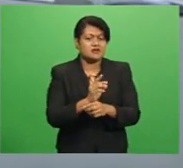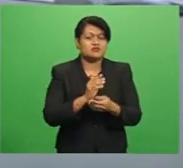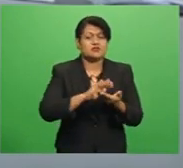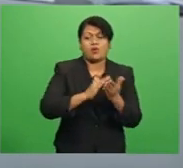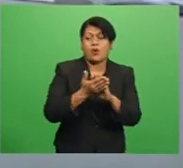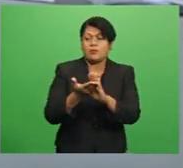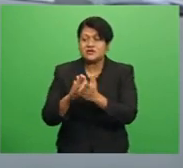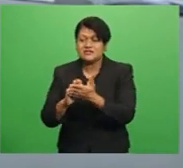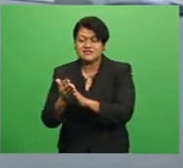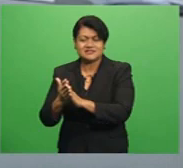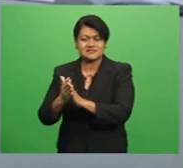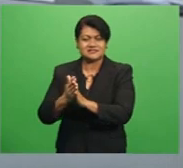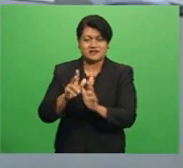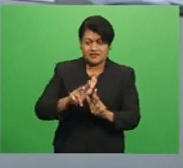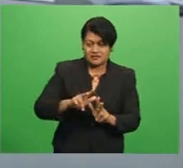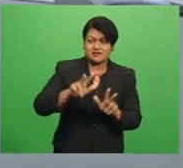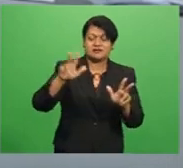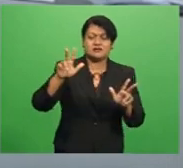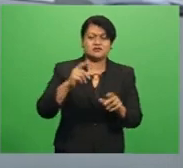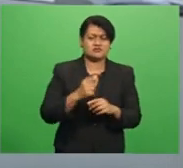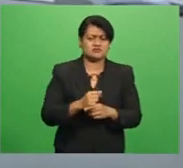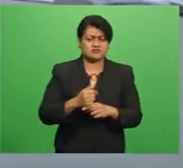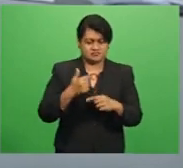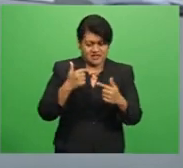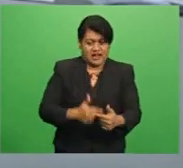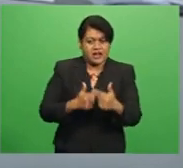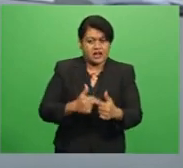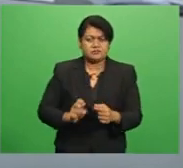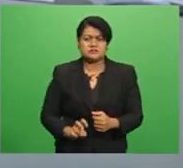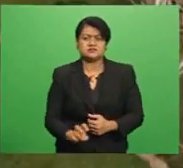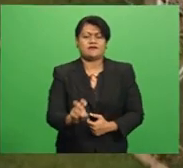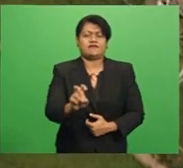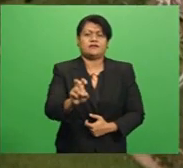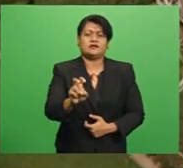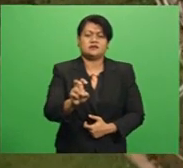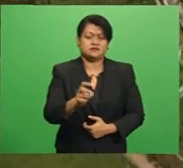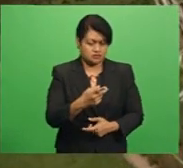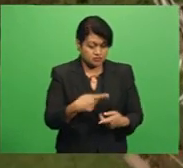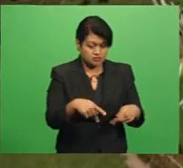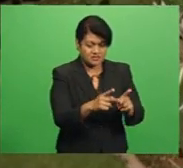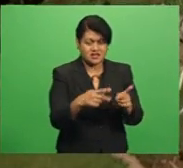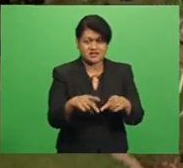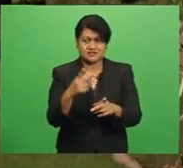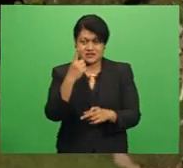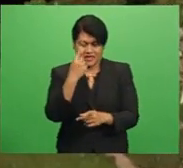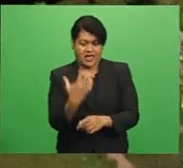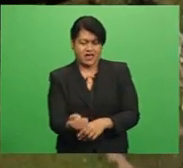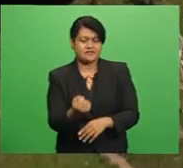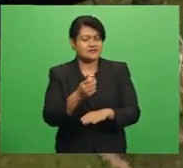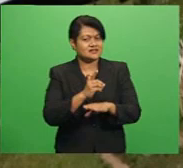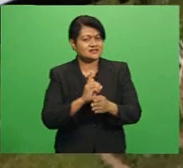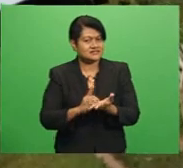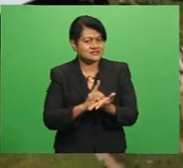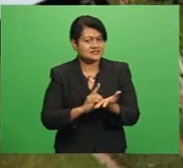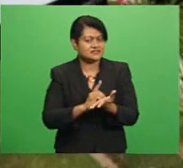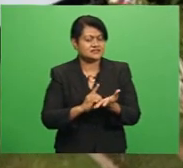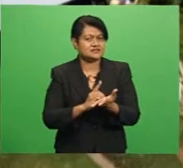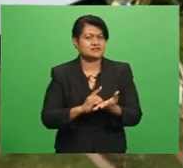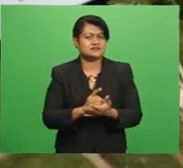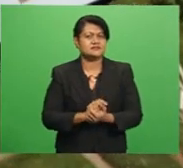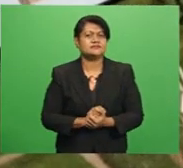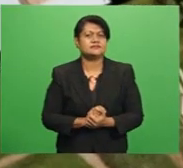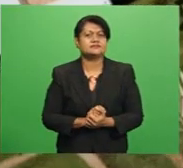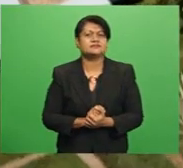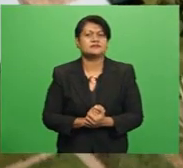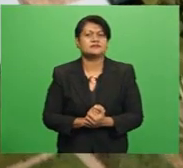outside of Honolulu just to cut out their travel into these hot zones areas. Dr. Saumalua says they are coordinating with the Northern DISMAC